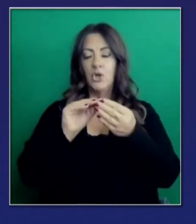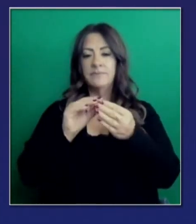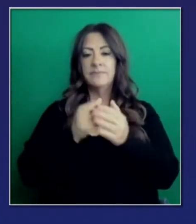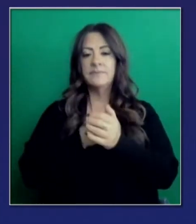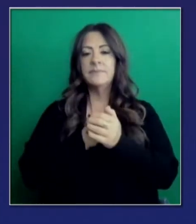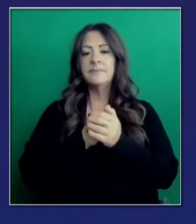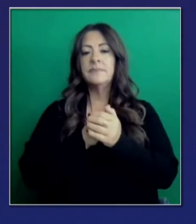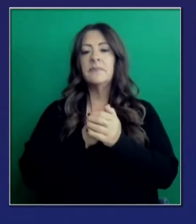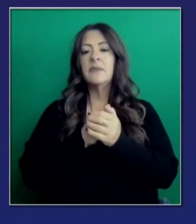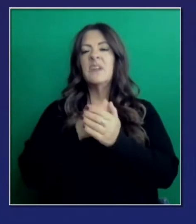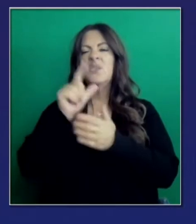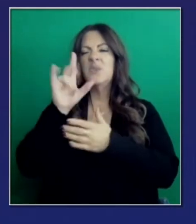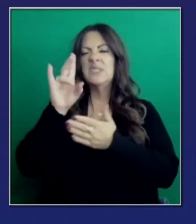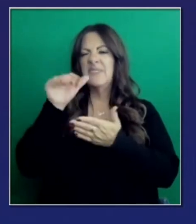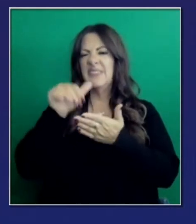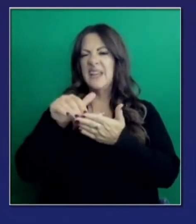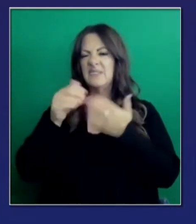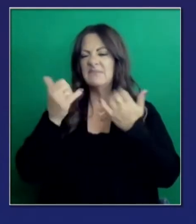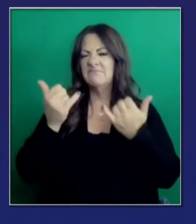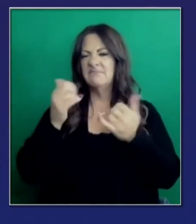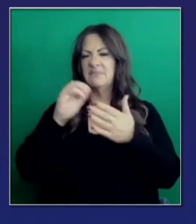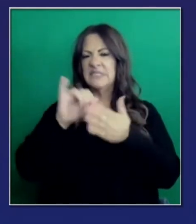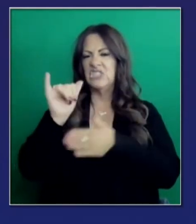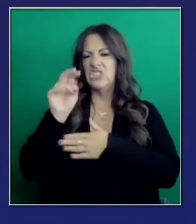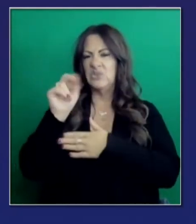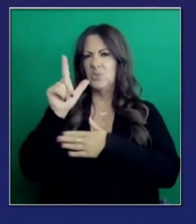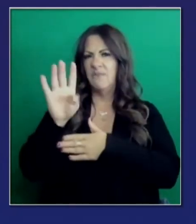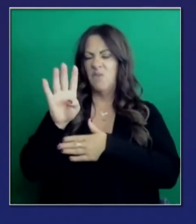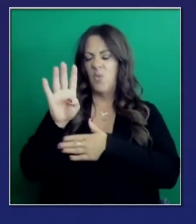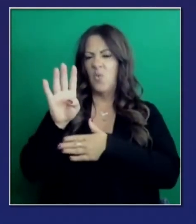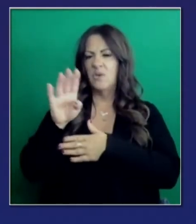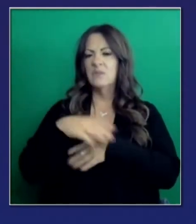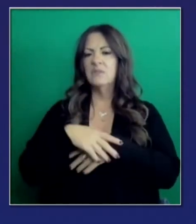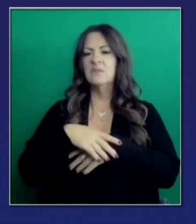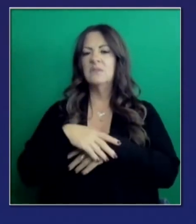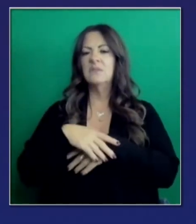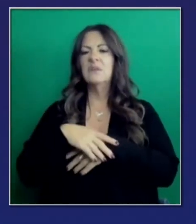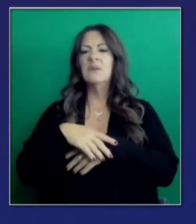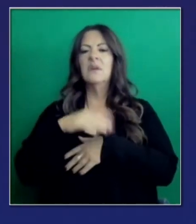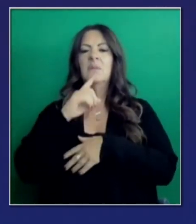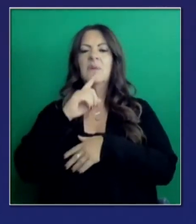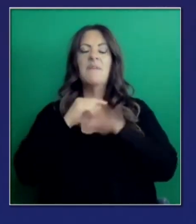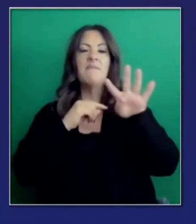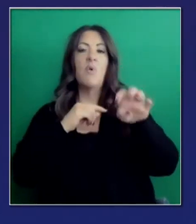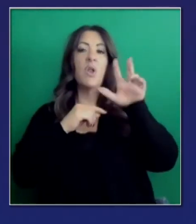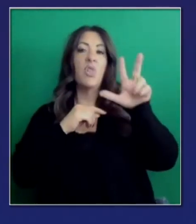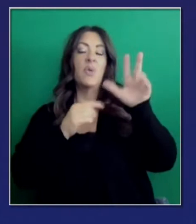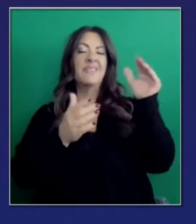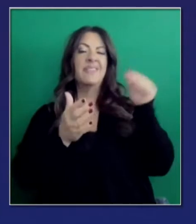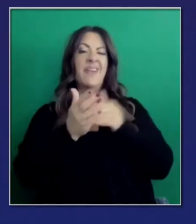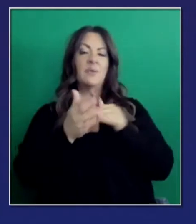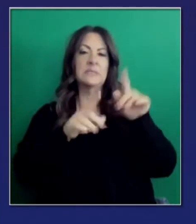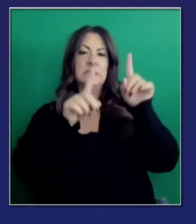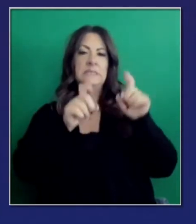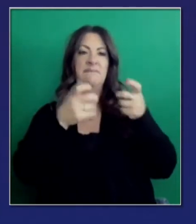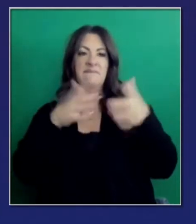tests that came in on that reporting period. 403,000 tests on January 24th,